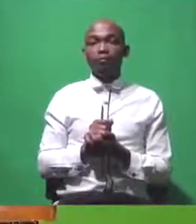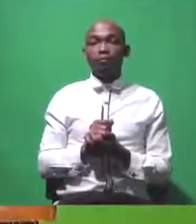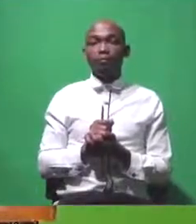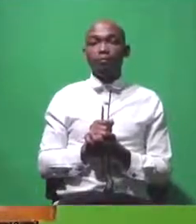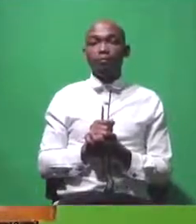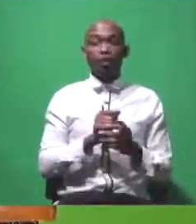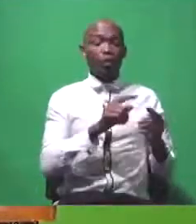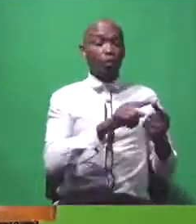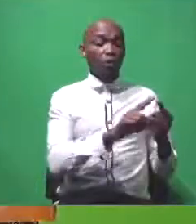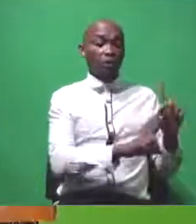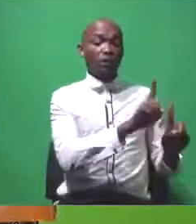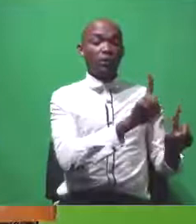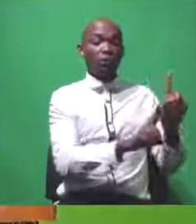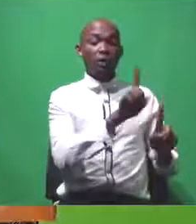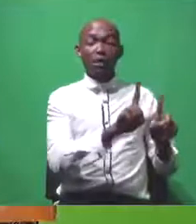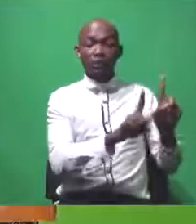plant,